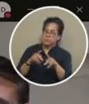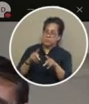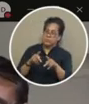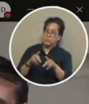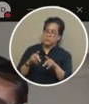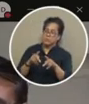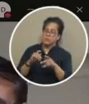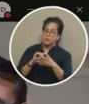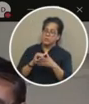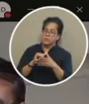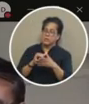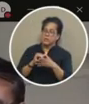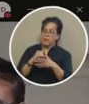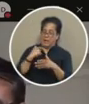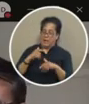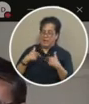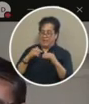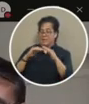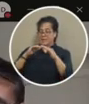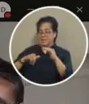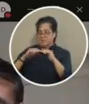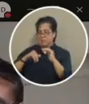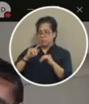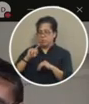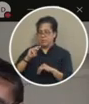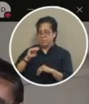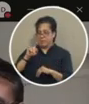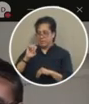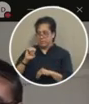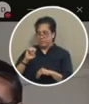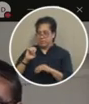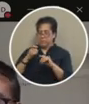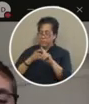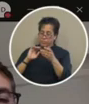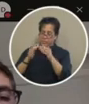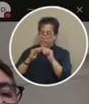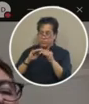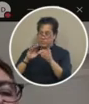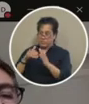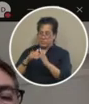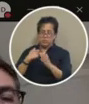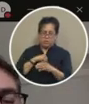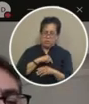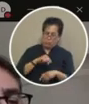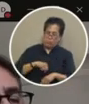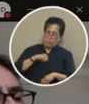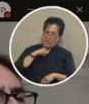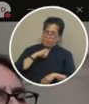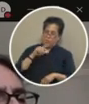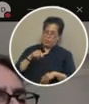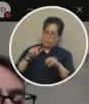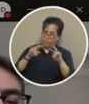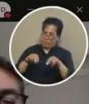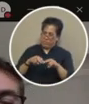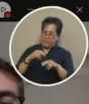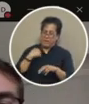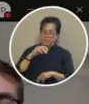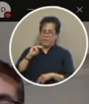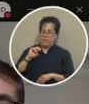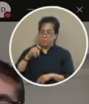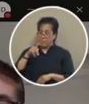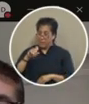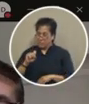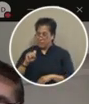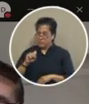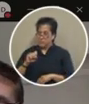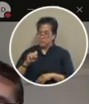Valley, I live less than a mile away from this proposed community center. We are proud to be in the Lower Valley. We have maps indicating that